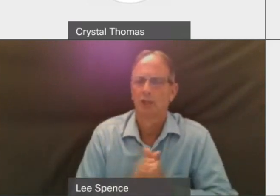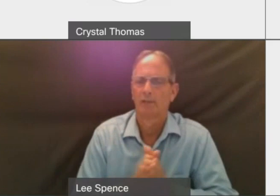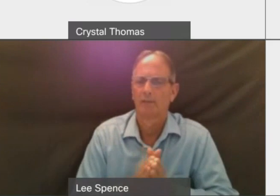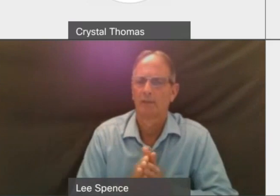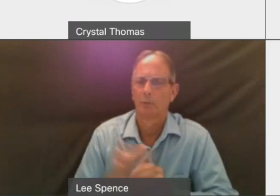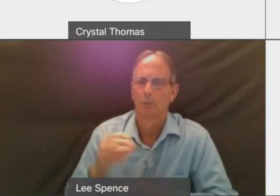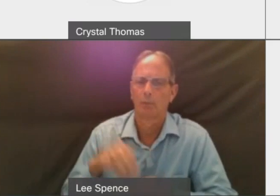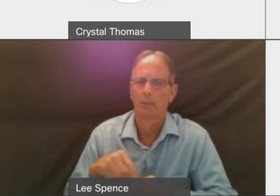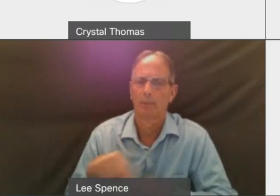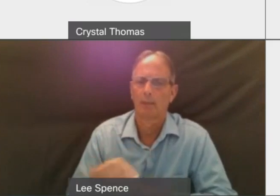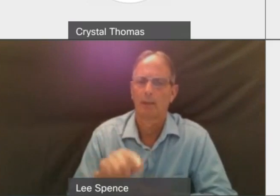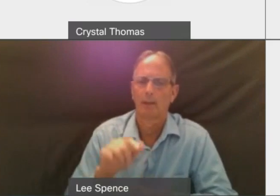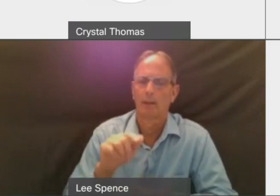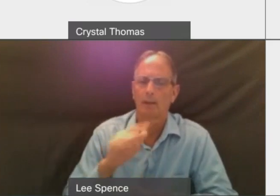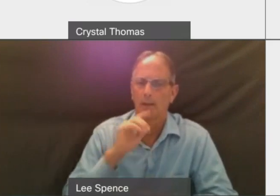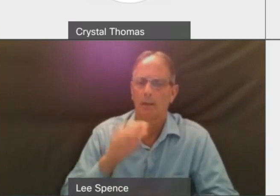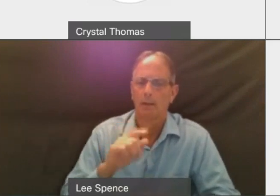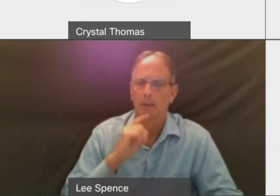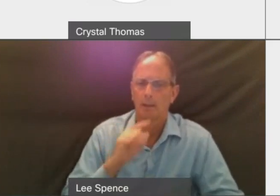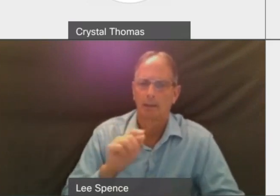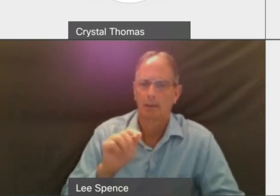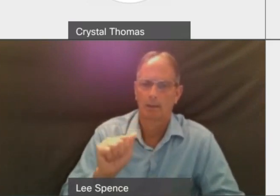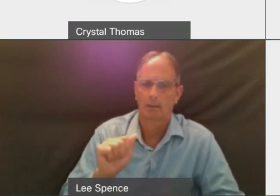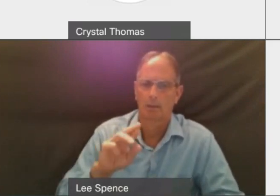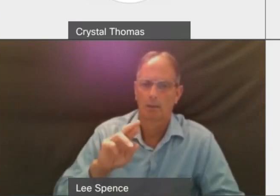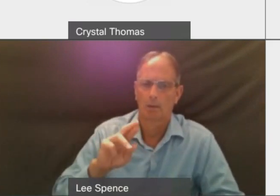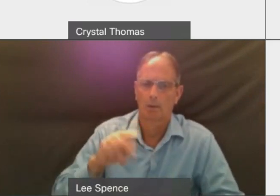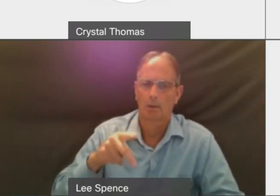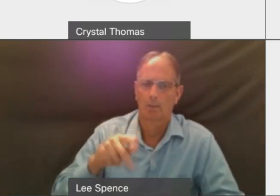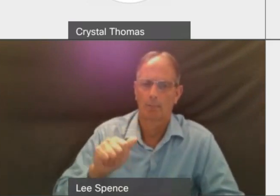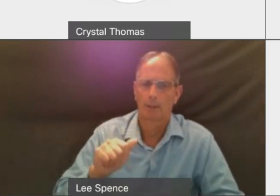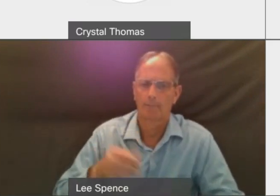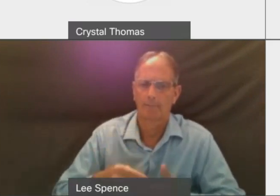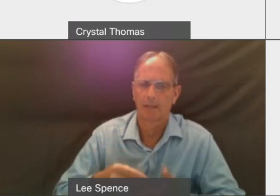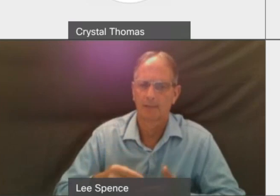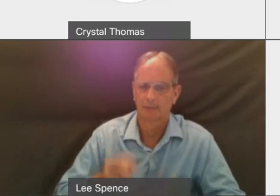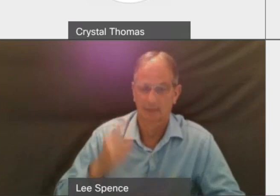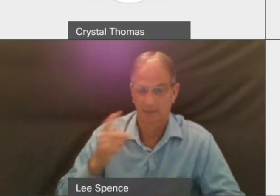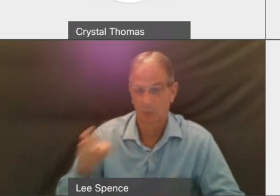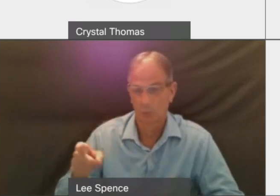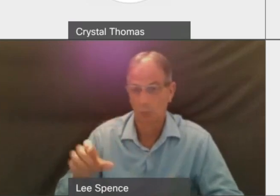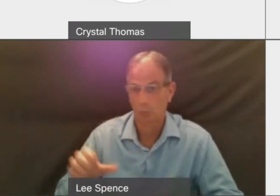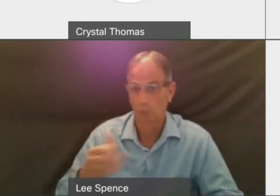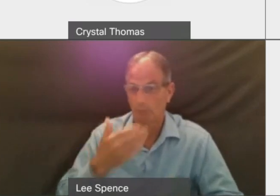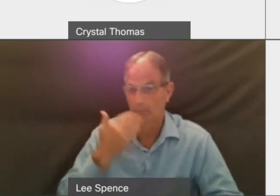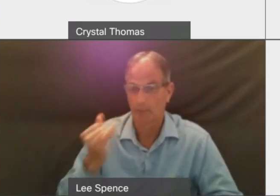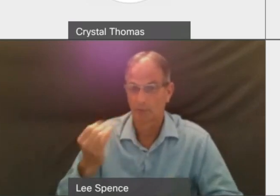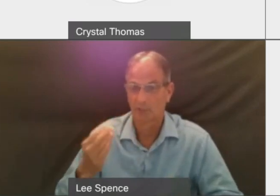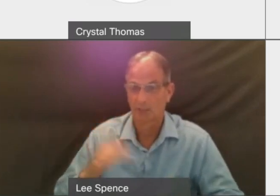within the ARPA funds. And I think that you would do it more justice than I would, if you don't mind.